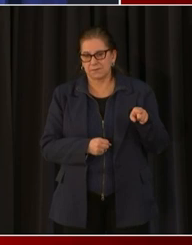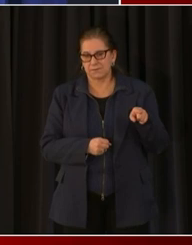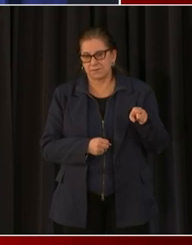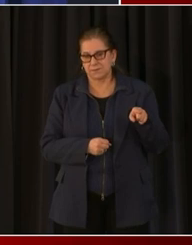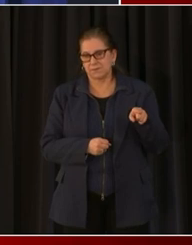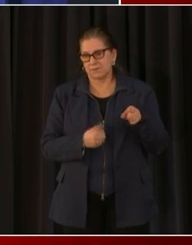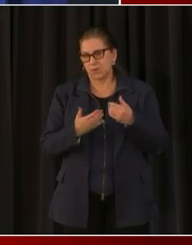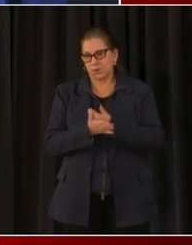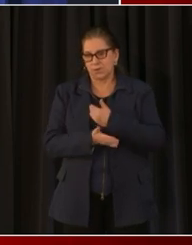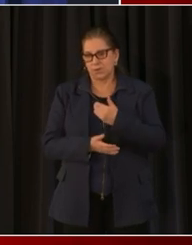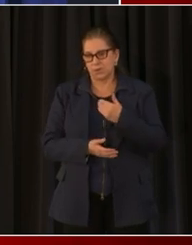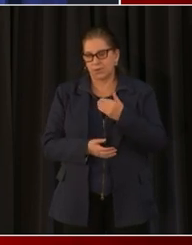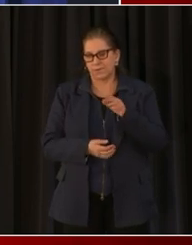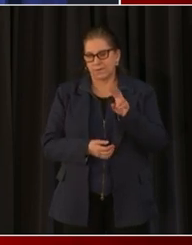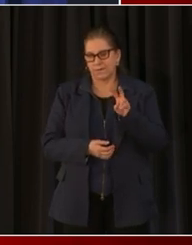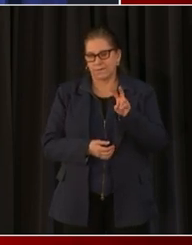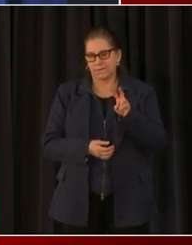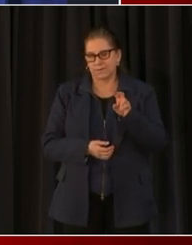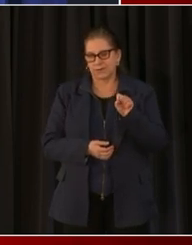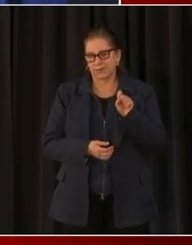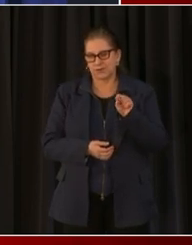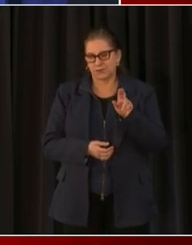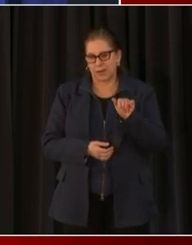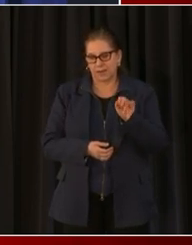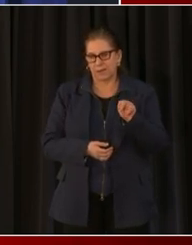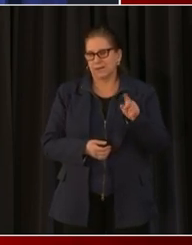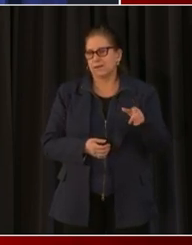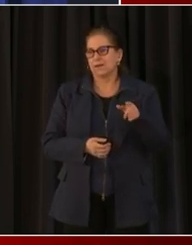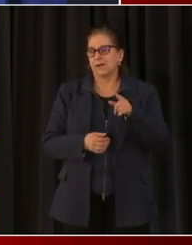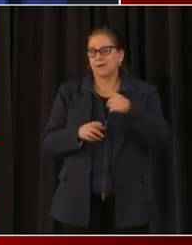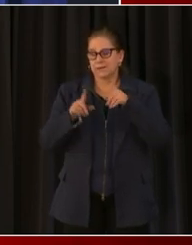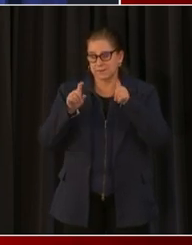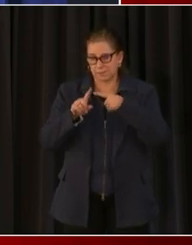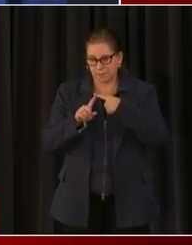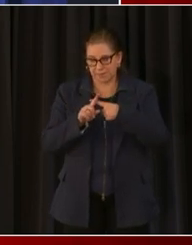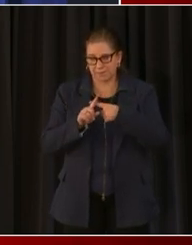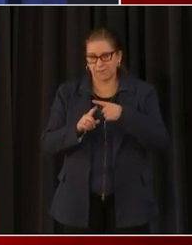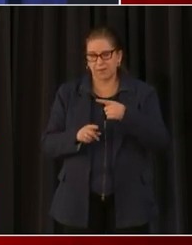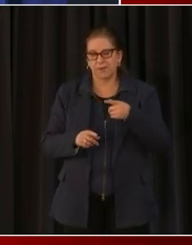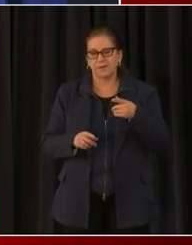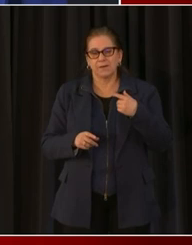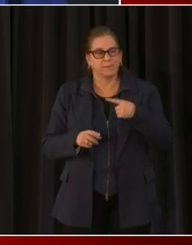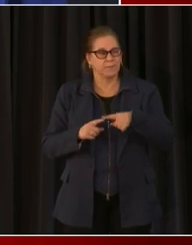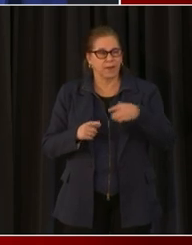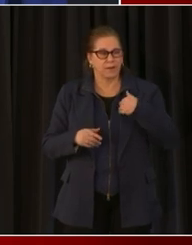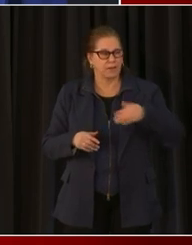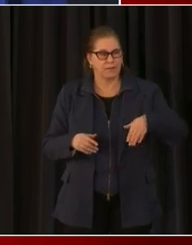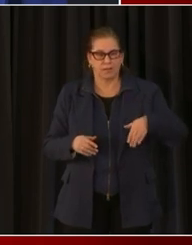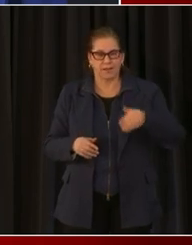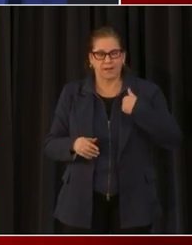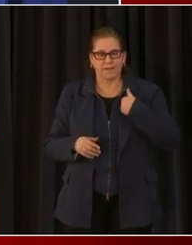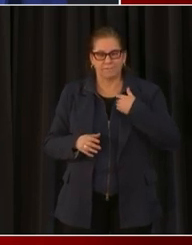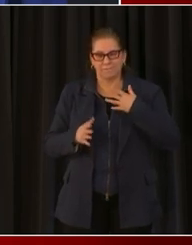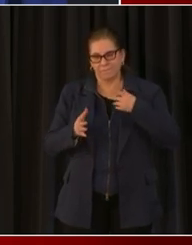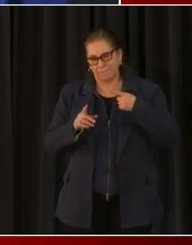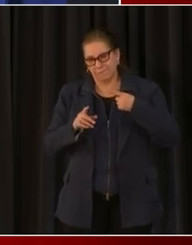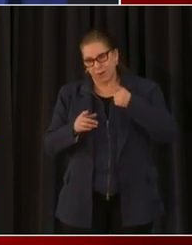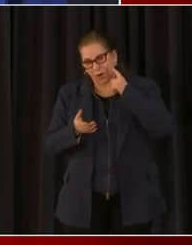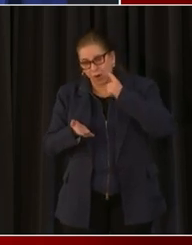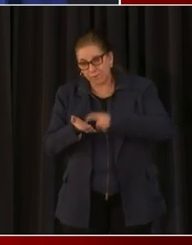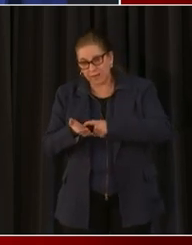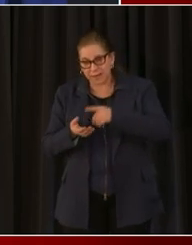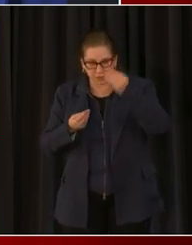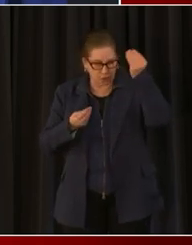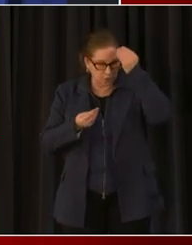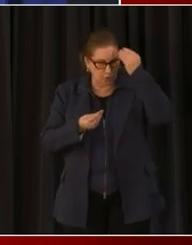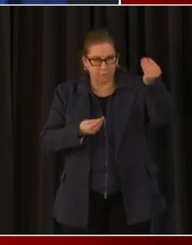any of those cases are testing positive for variants. And we have not received notification that any additional cases